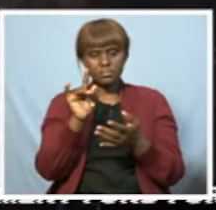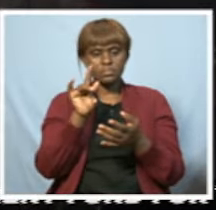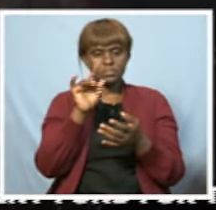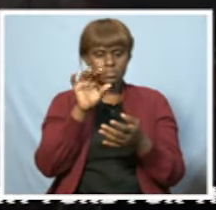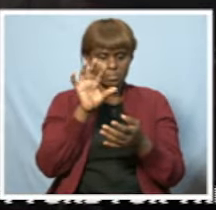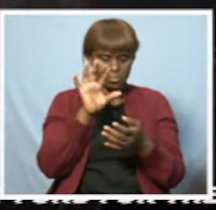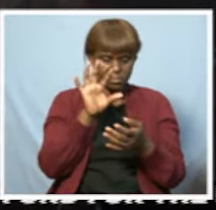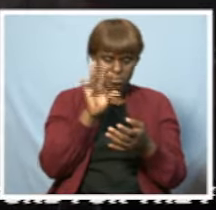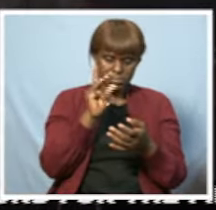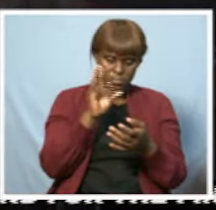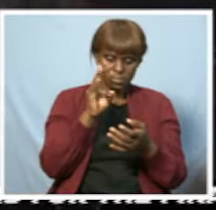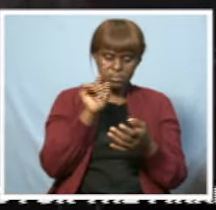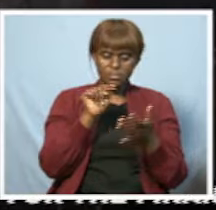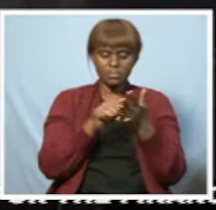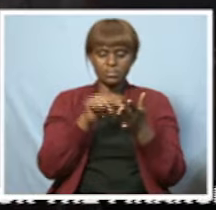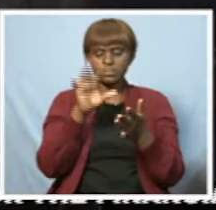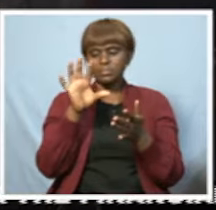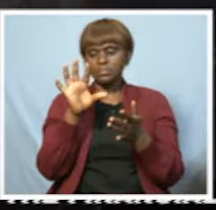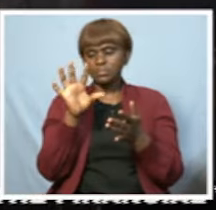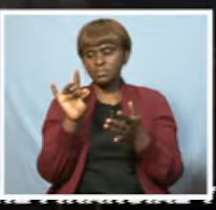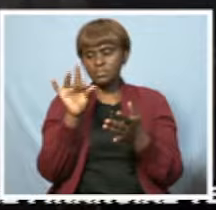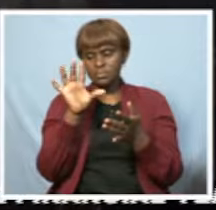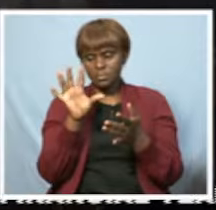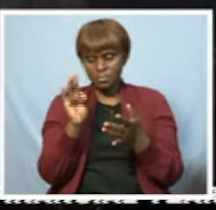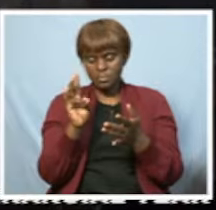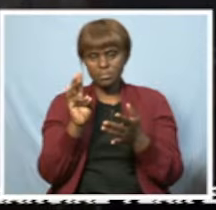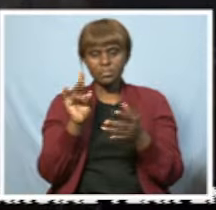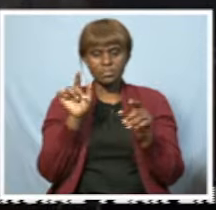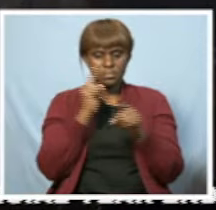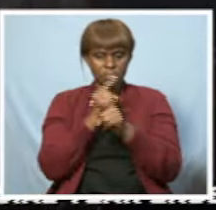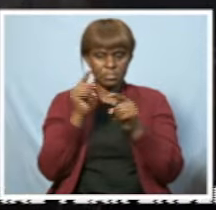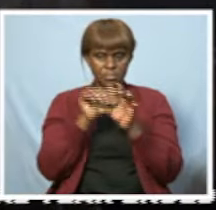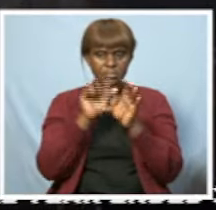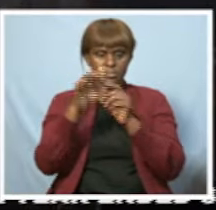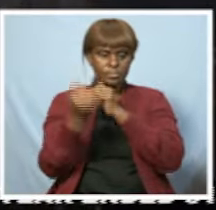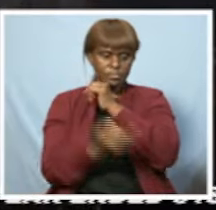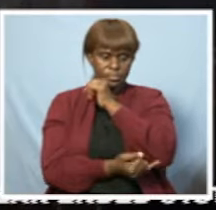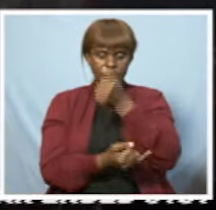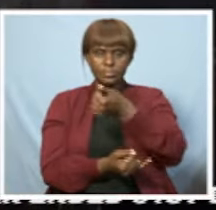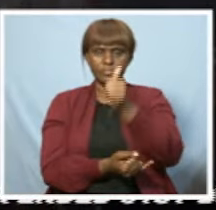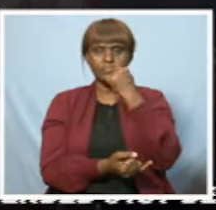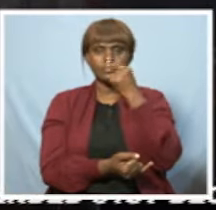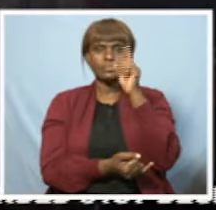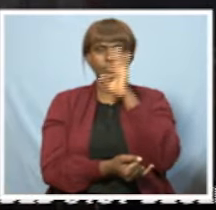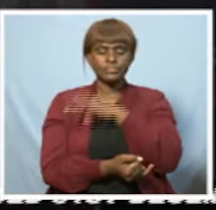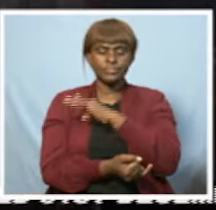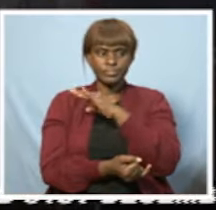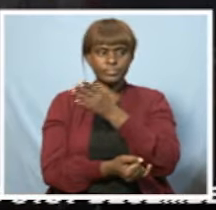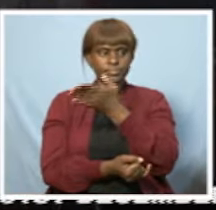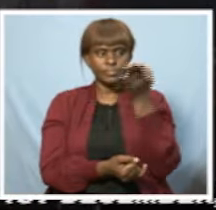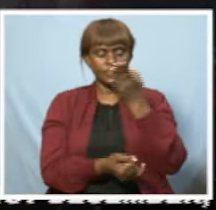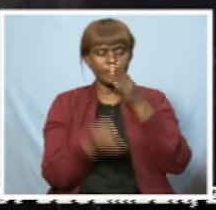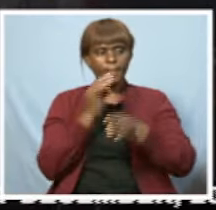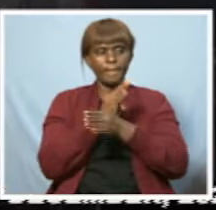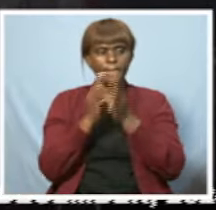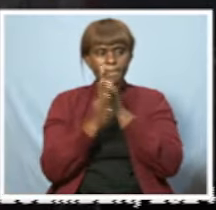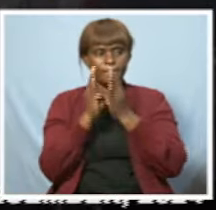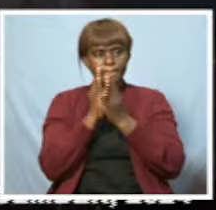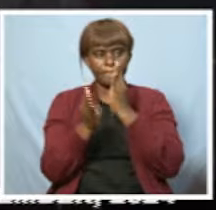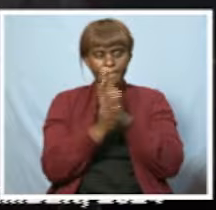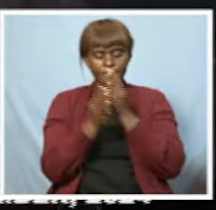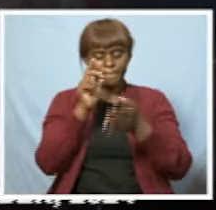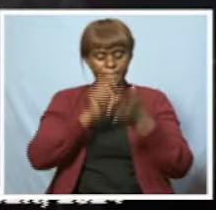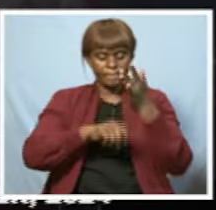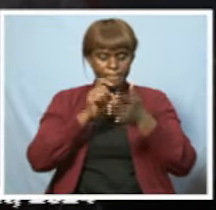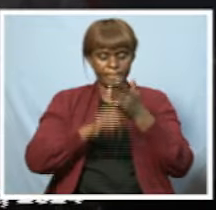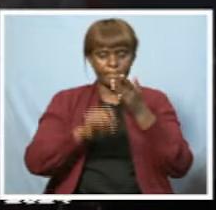1,308,017.89, and then just in your preamble, you say the contract value is